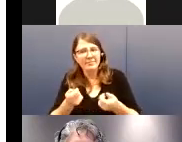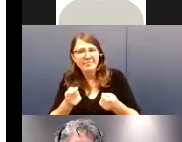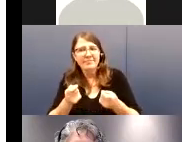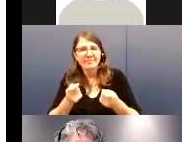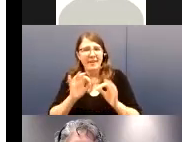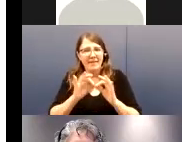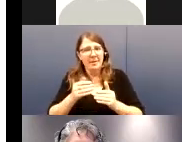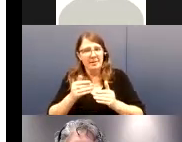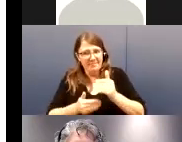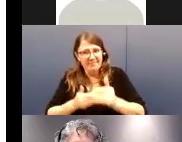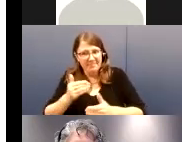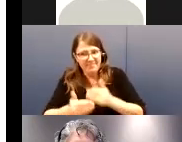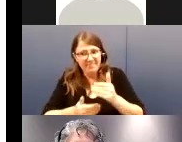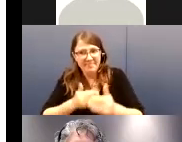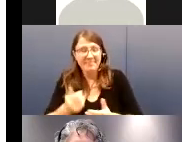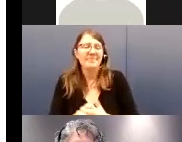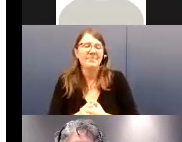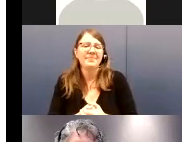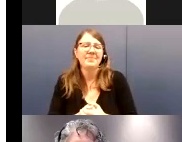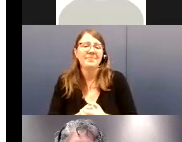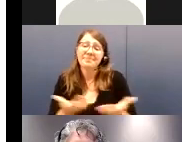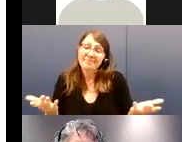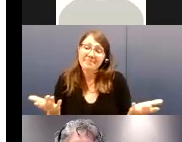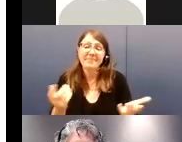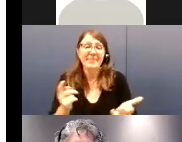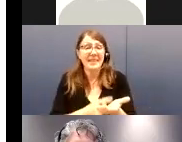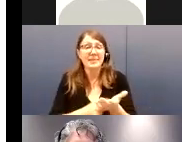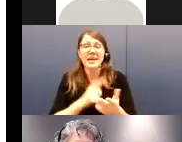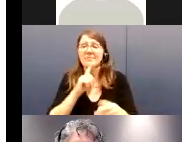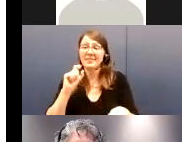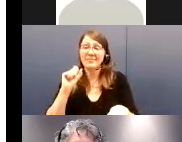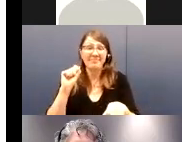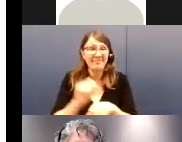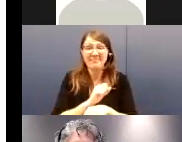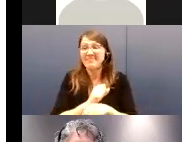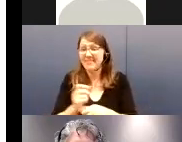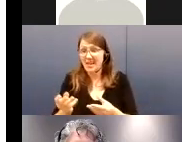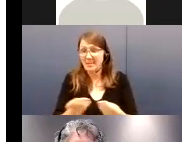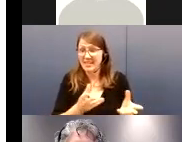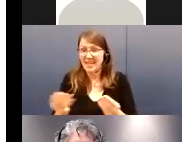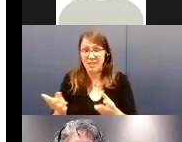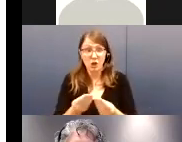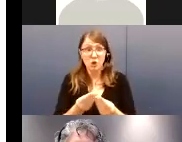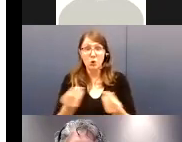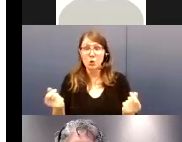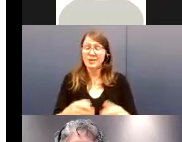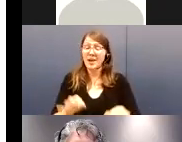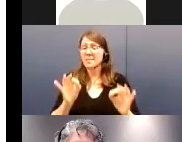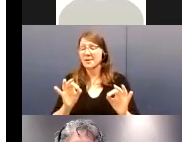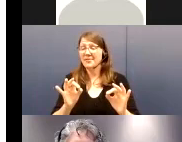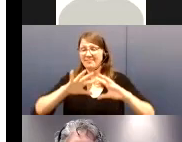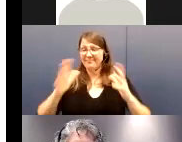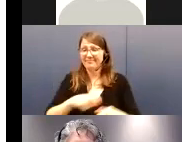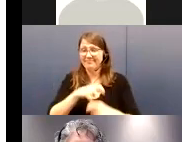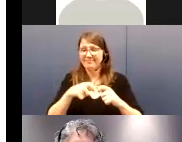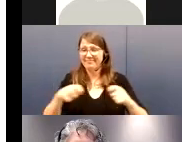reality of elder mediations that we'll look at, sometimes the solutions aren't pretty, right? And sometimes the concerns and the issues that are brought